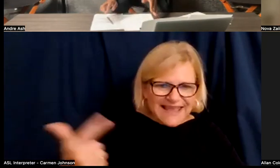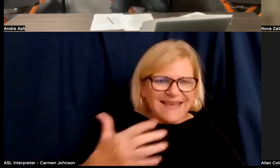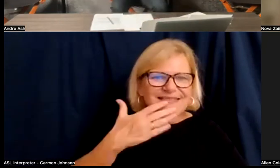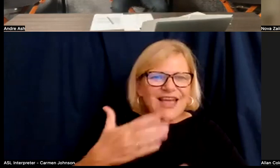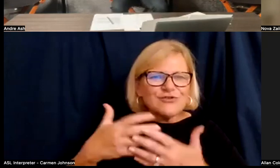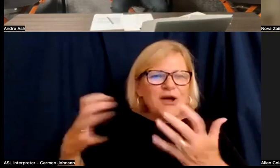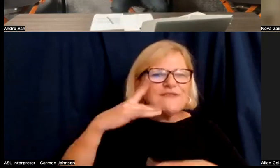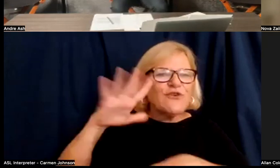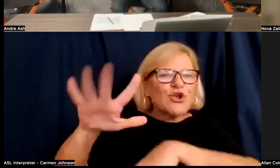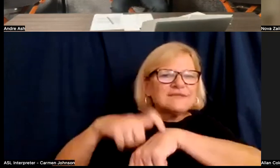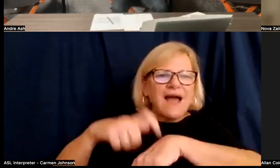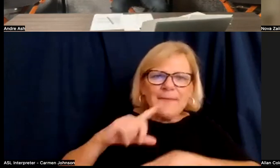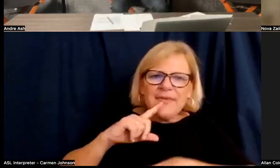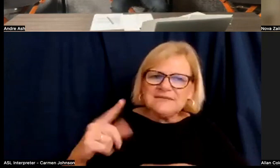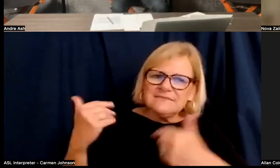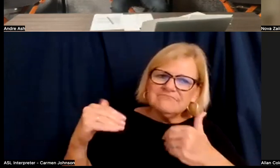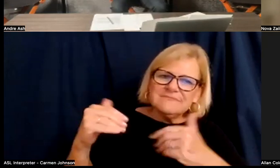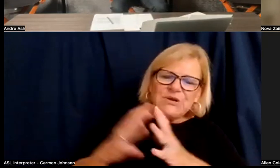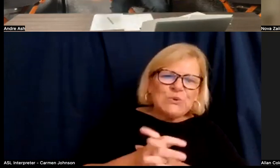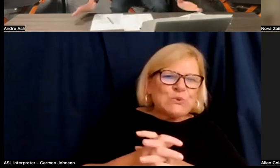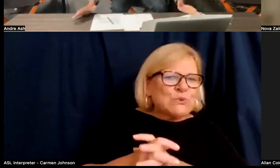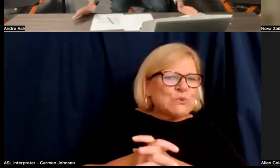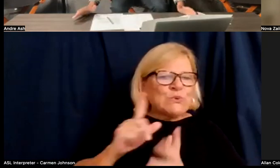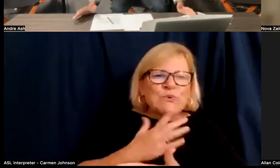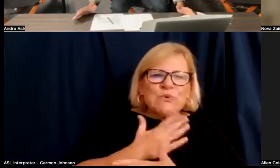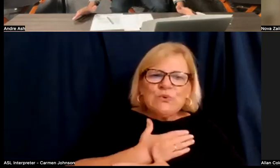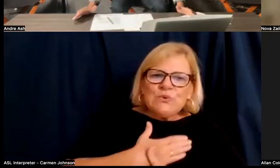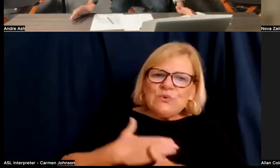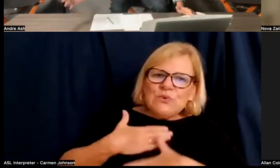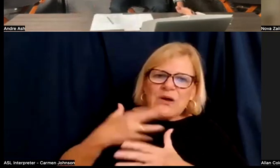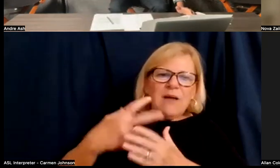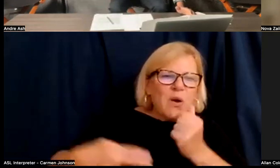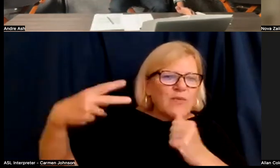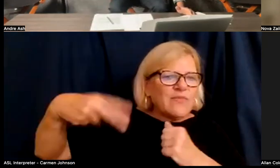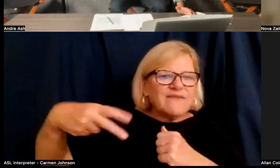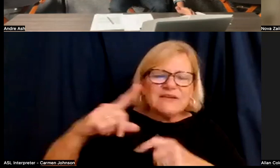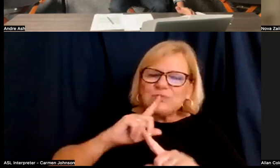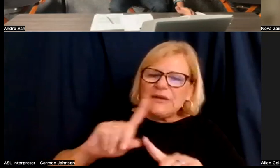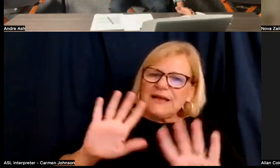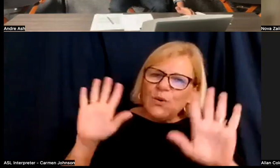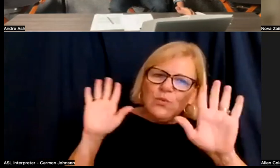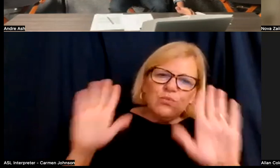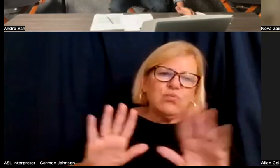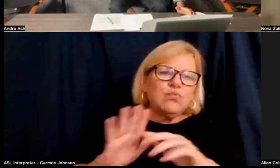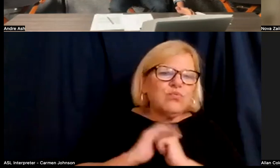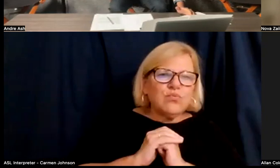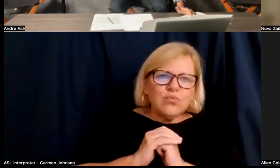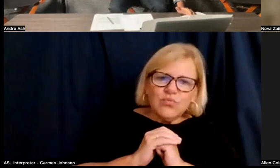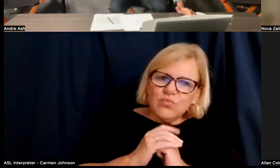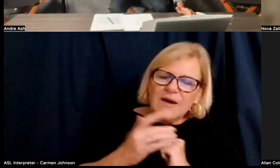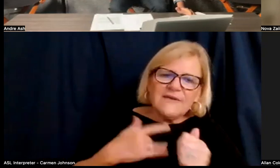much for your time. This has been a look. I enjoy the both of you. It is very